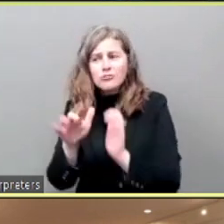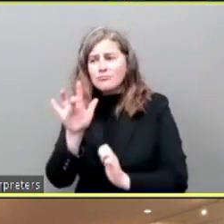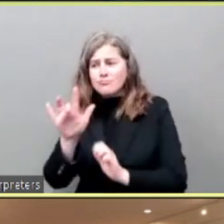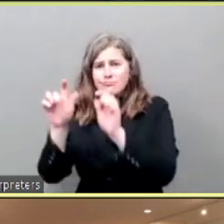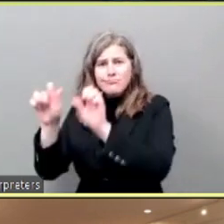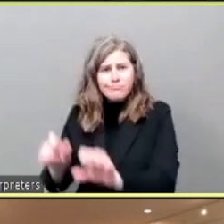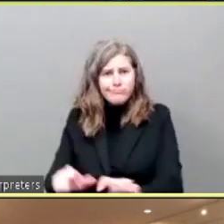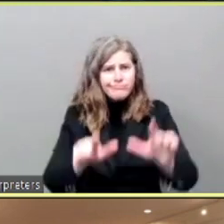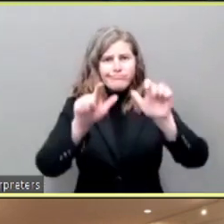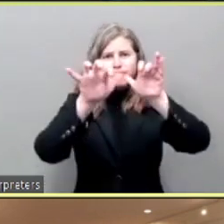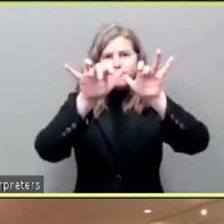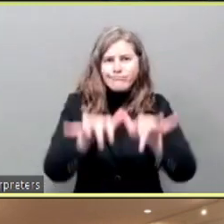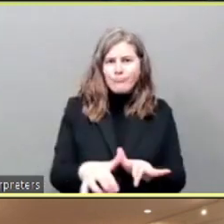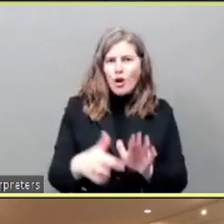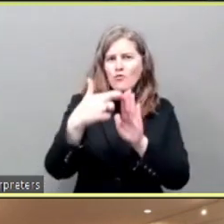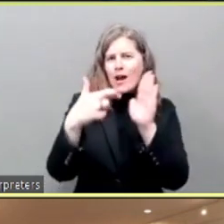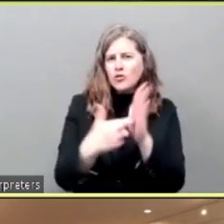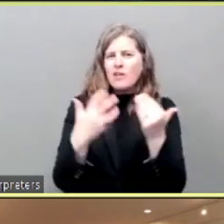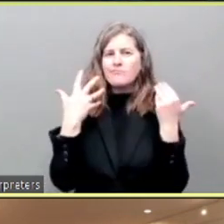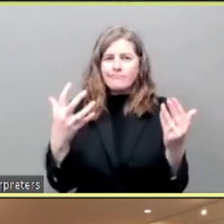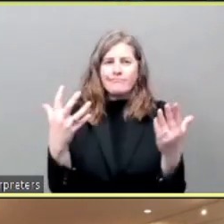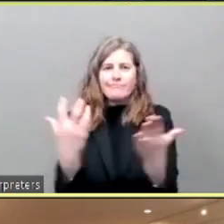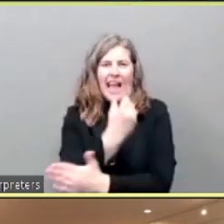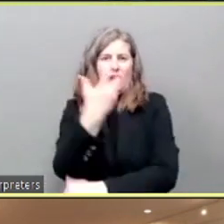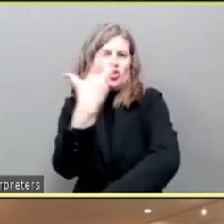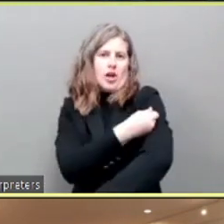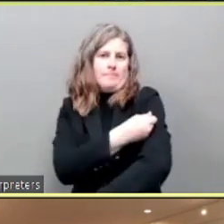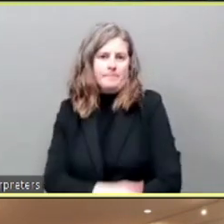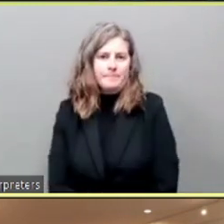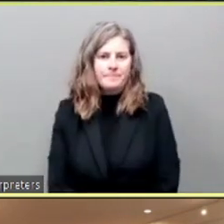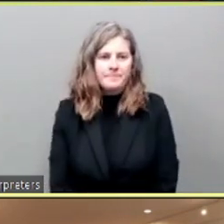get registered and take a shot.